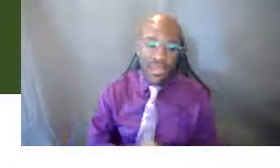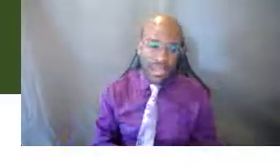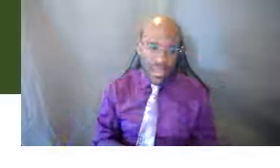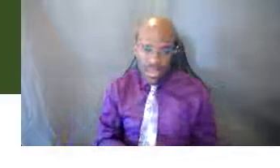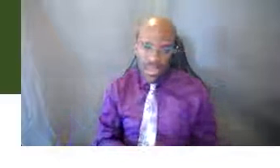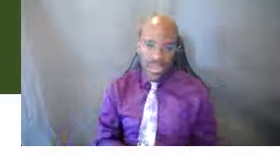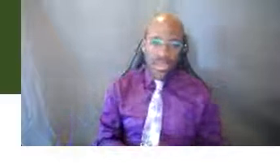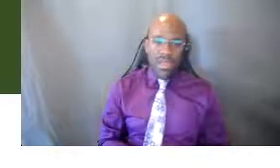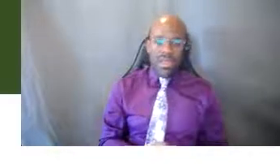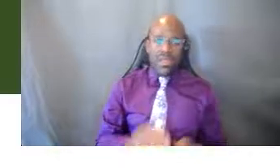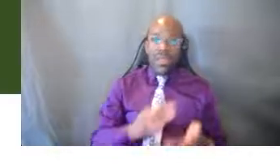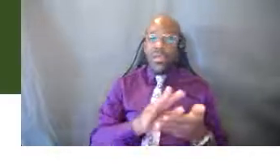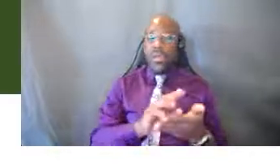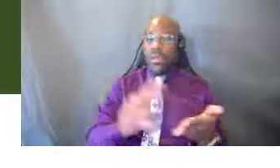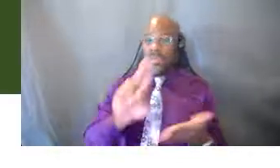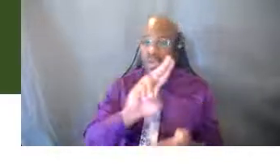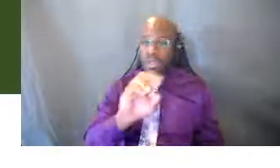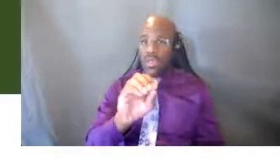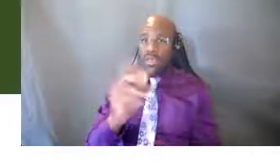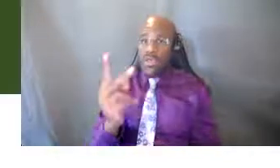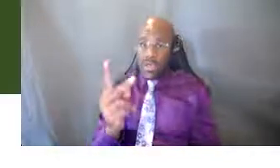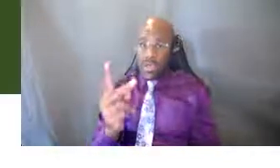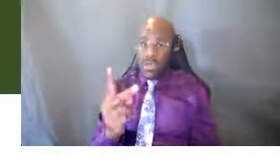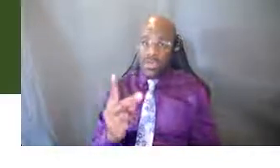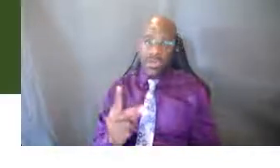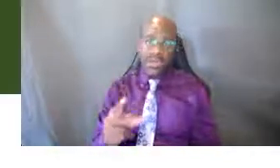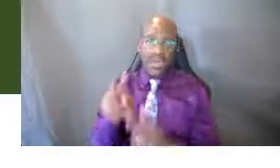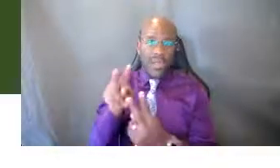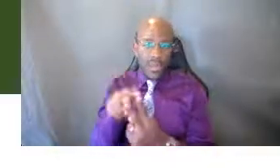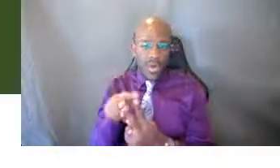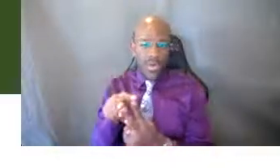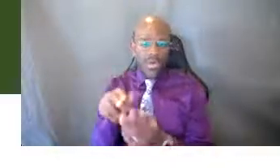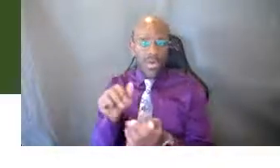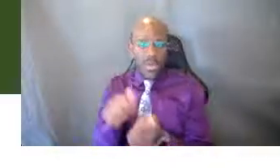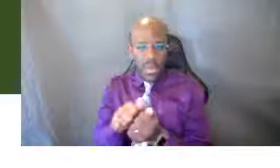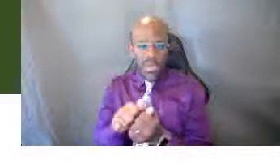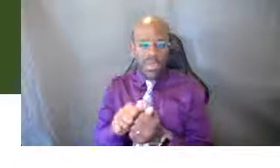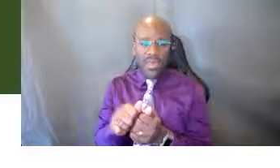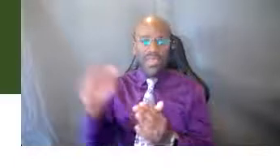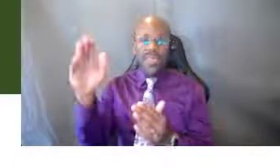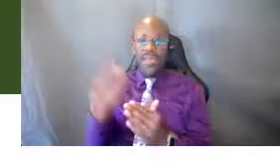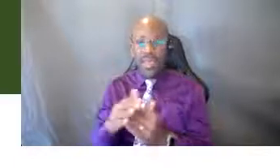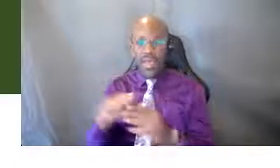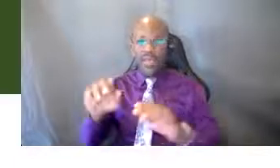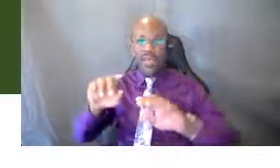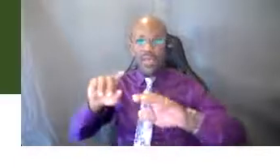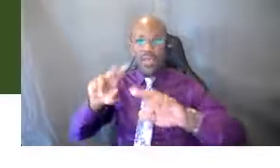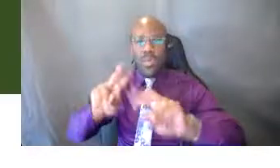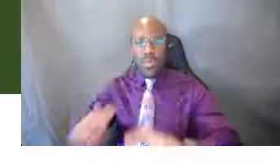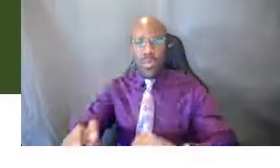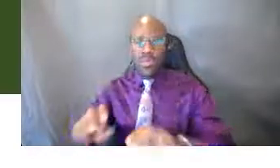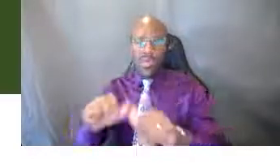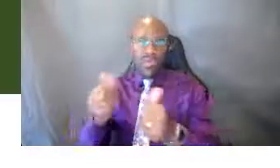with the #1 research university in the state of Oklahoma to actually monitor